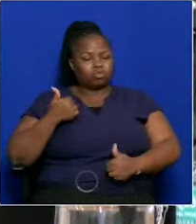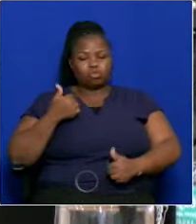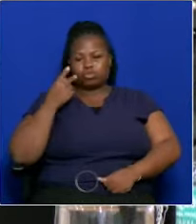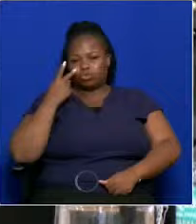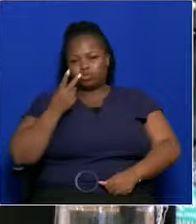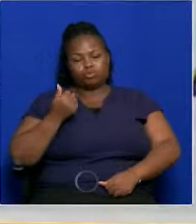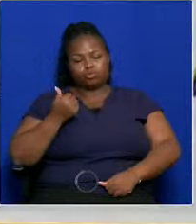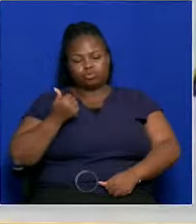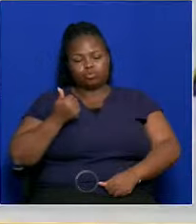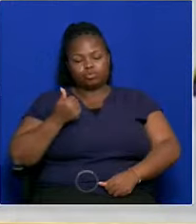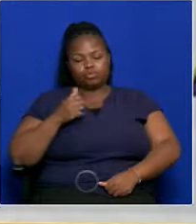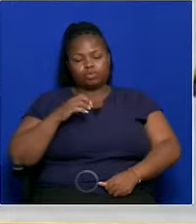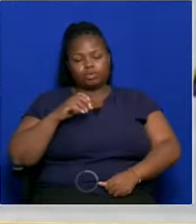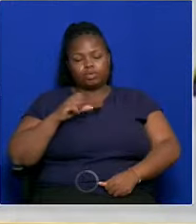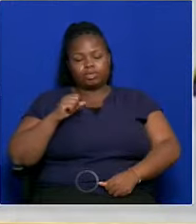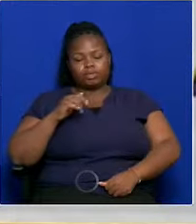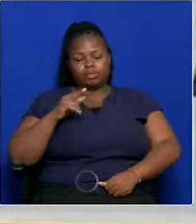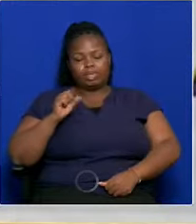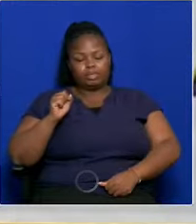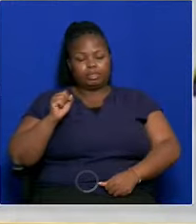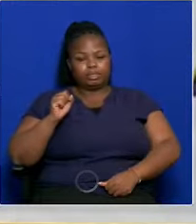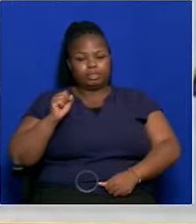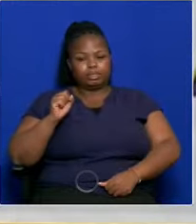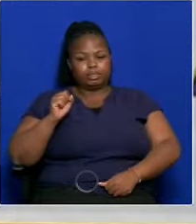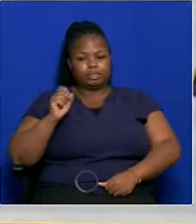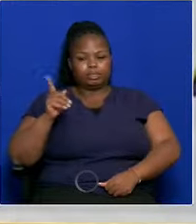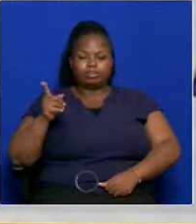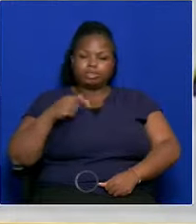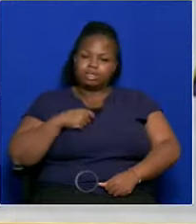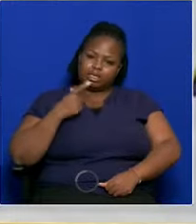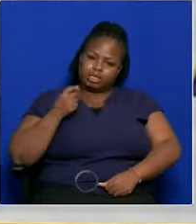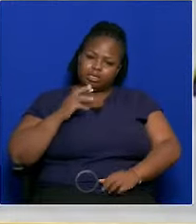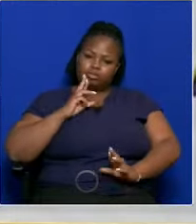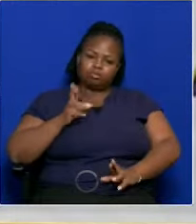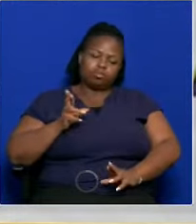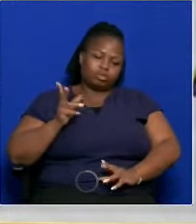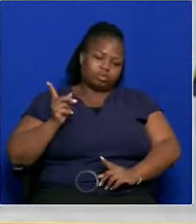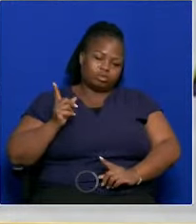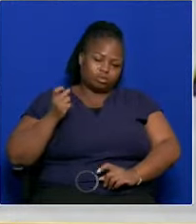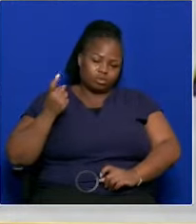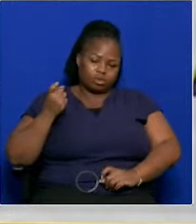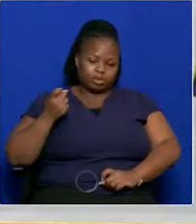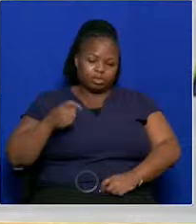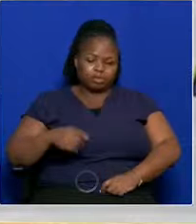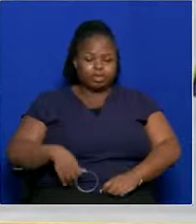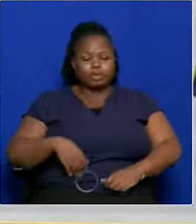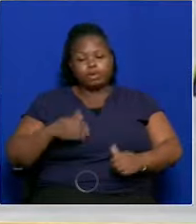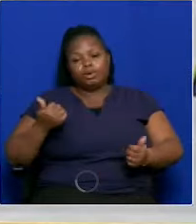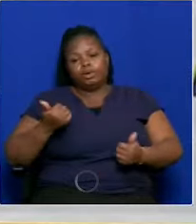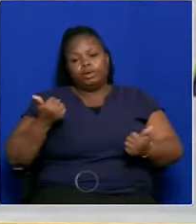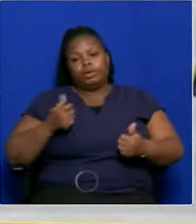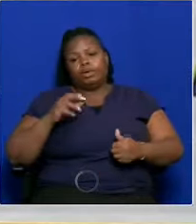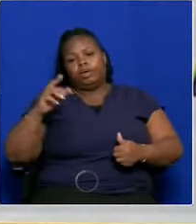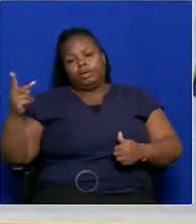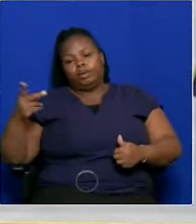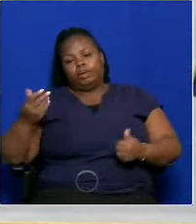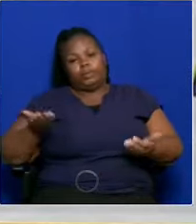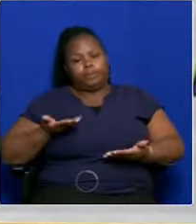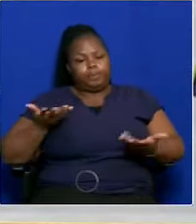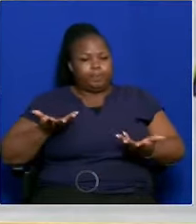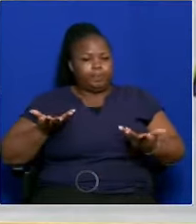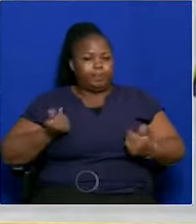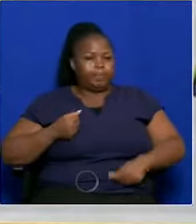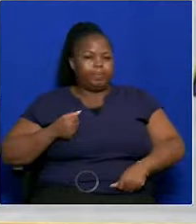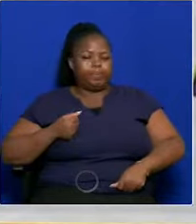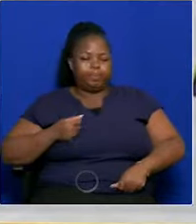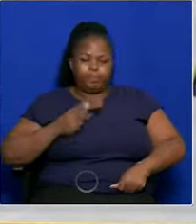SAPS. I did in one, and the rest were there. I have already seen them, or I will say I have already seen this